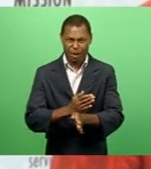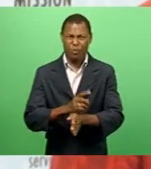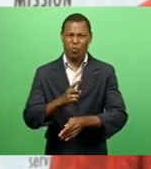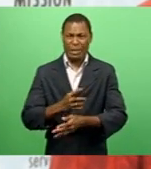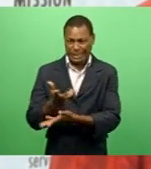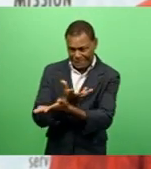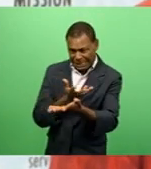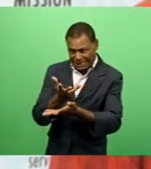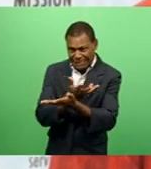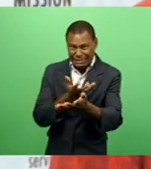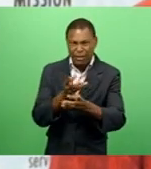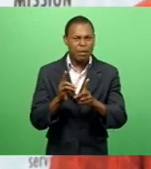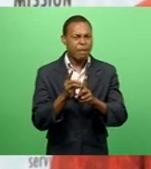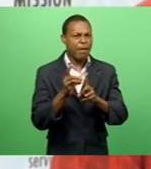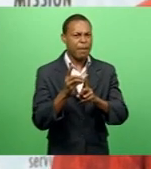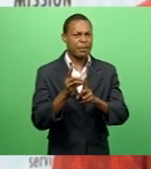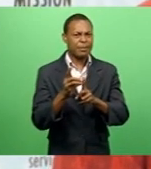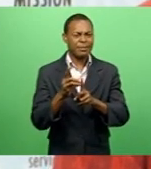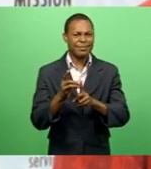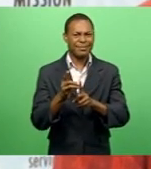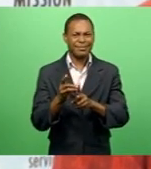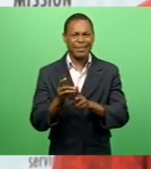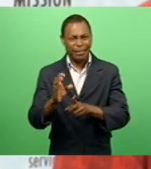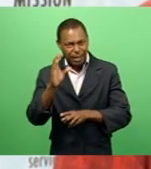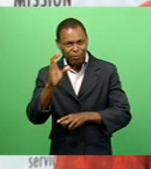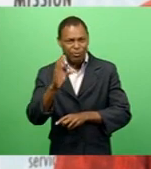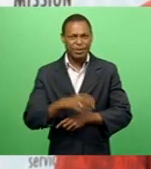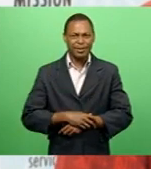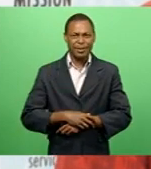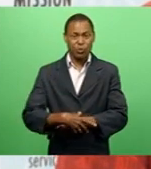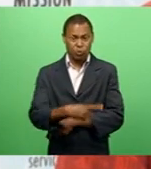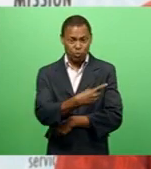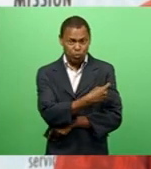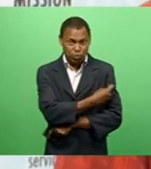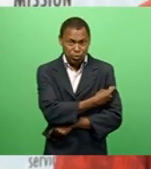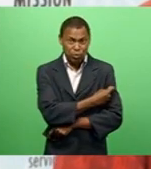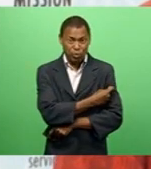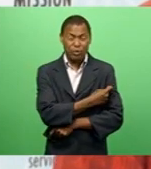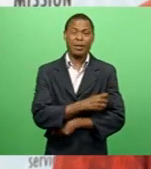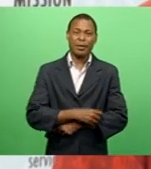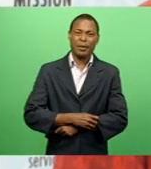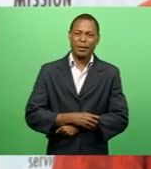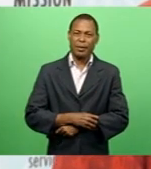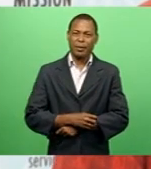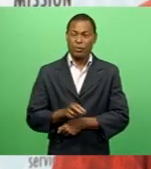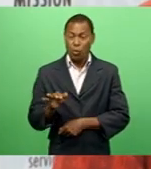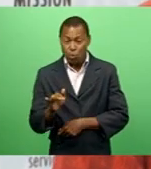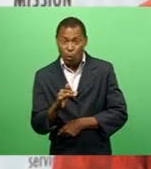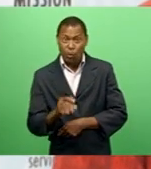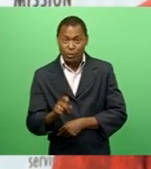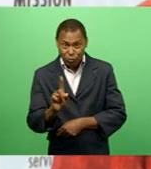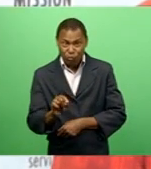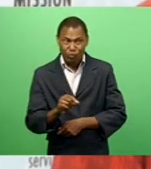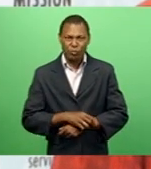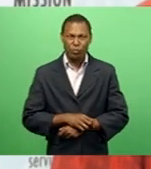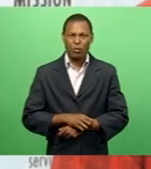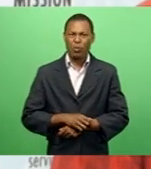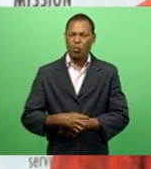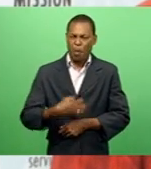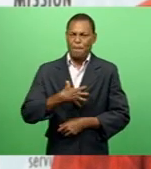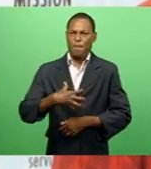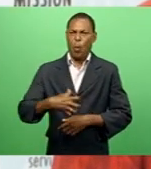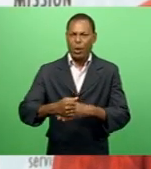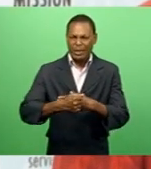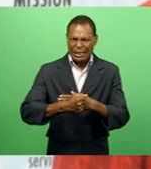development partners, as well as with vaccine manufacturers, to procure more safe and